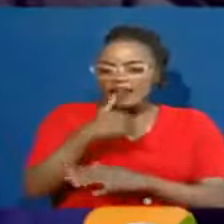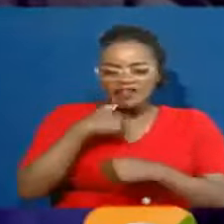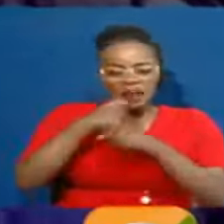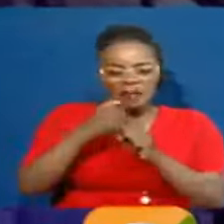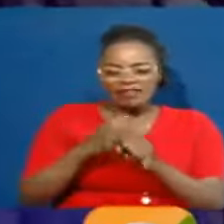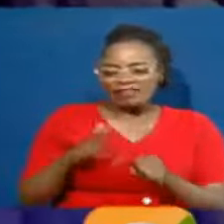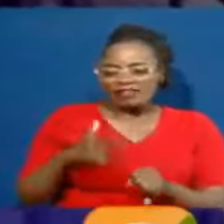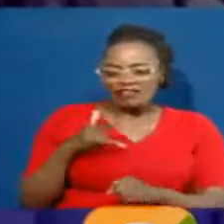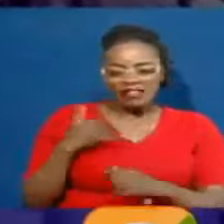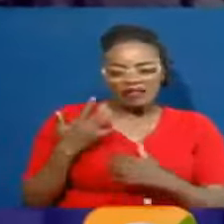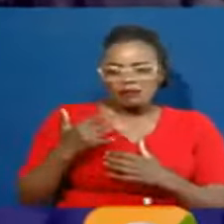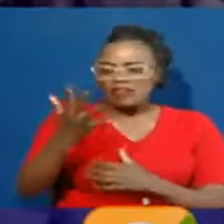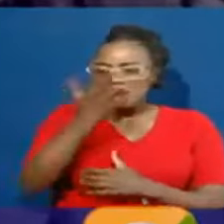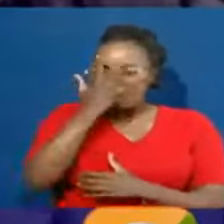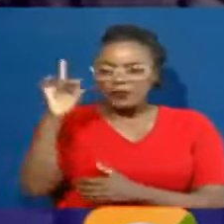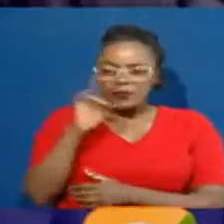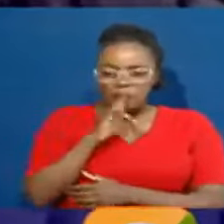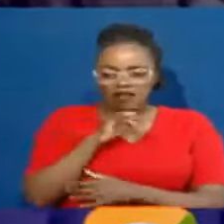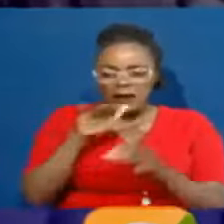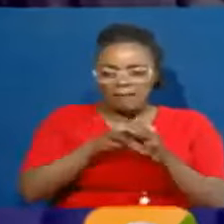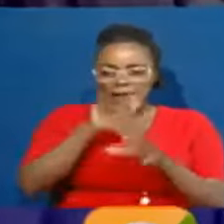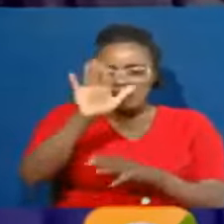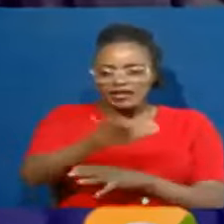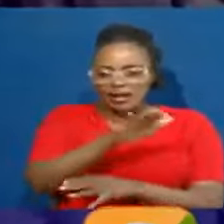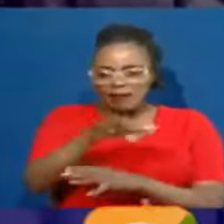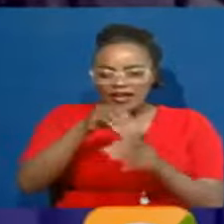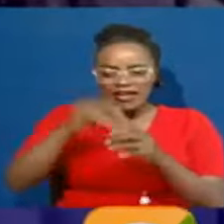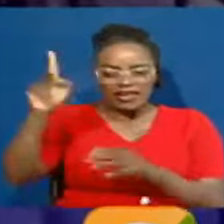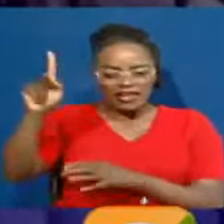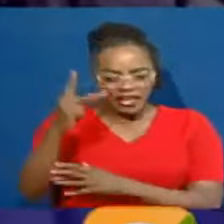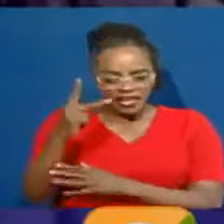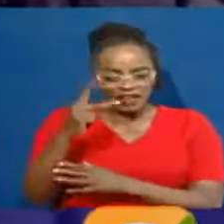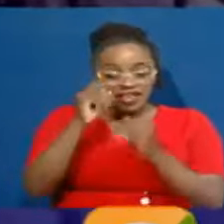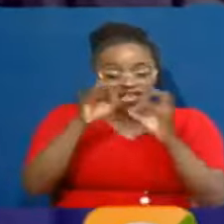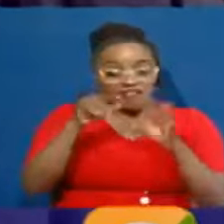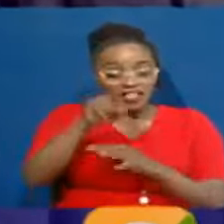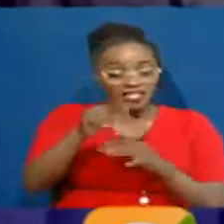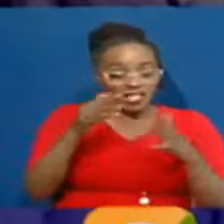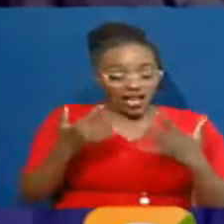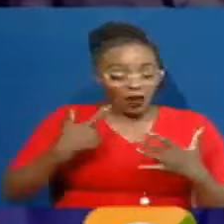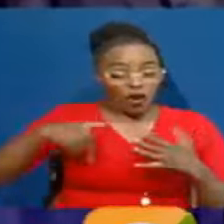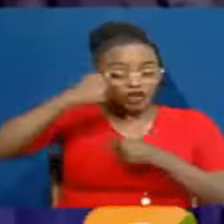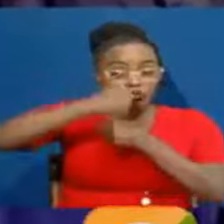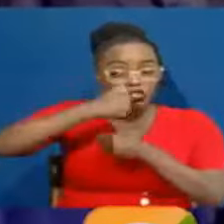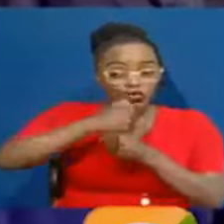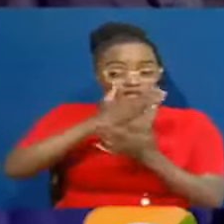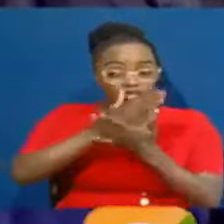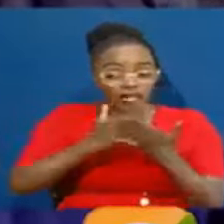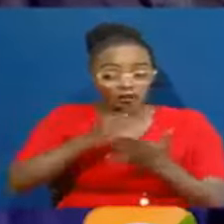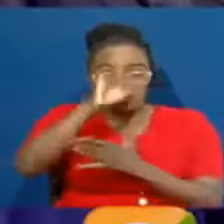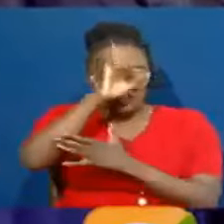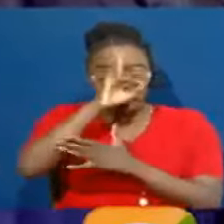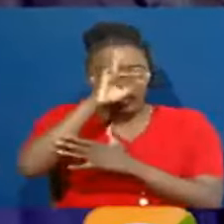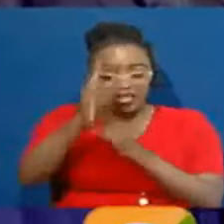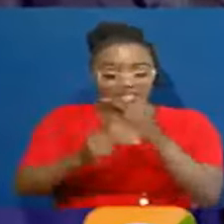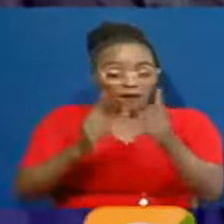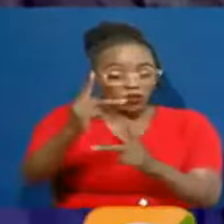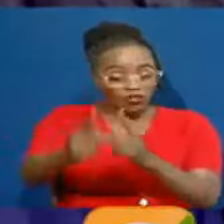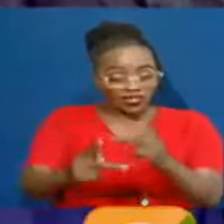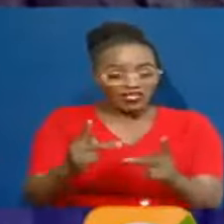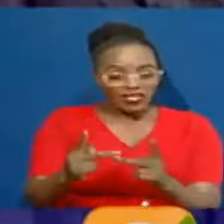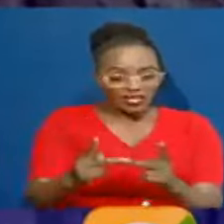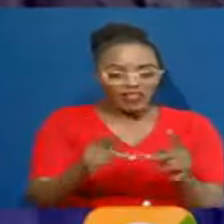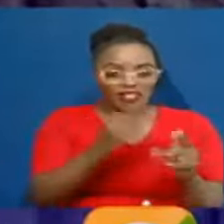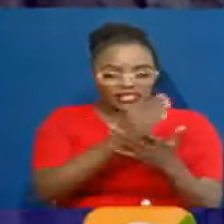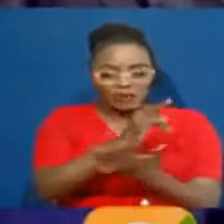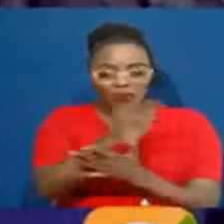down. I feel very embarrassed to be a member of Parliament in Kenya. If this is how we do some of these serious proceedings and